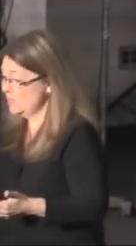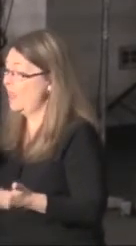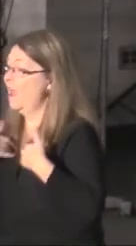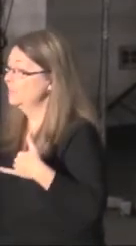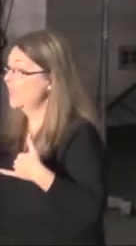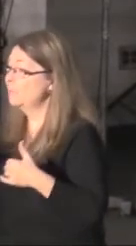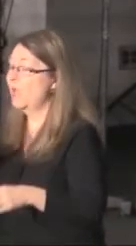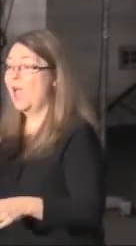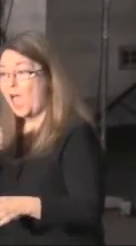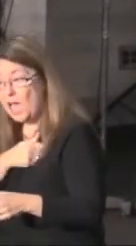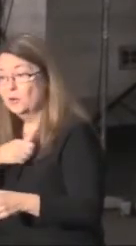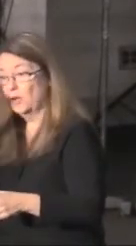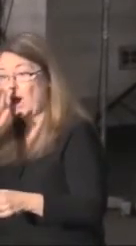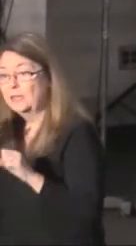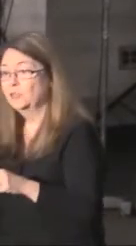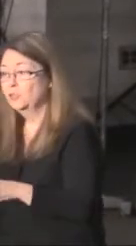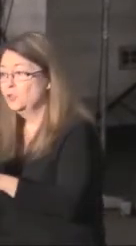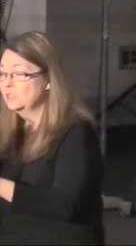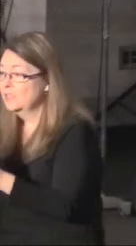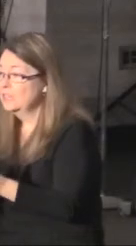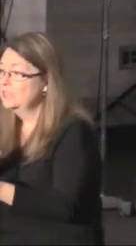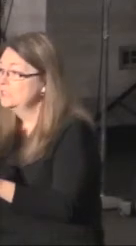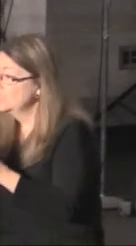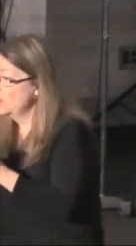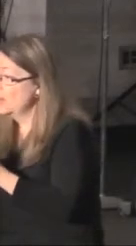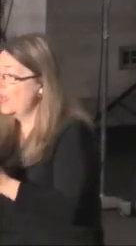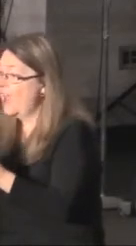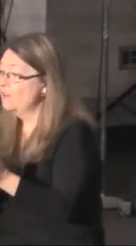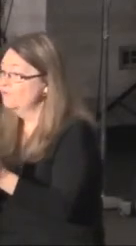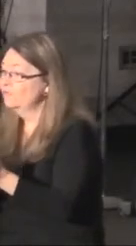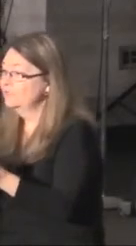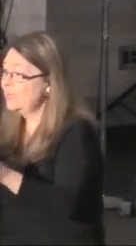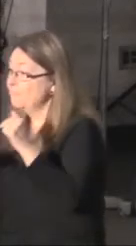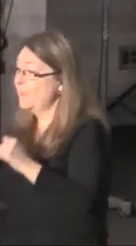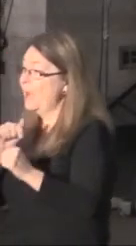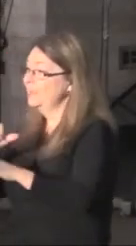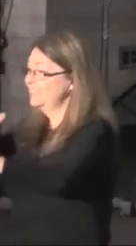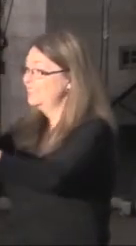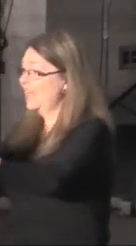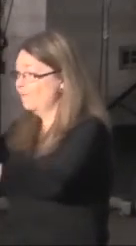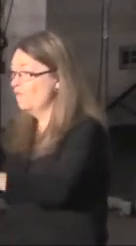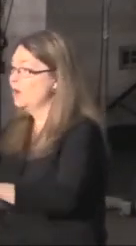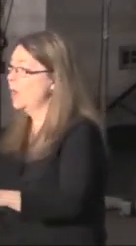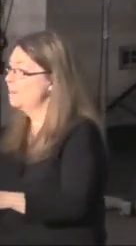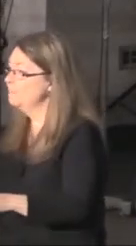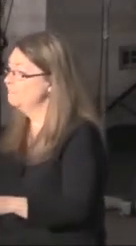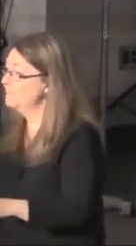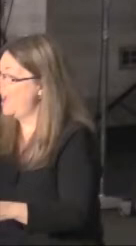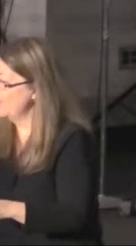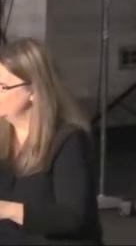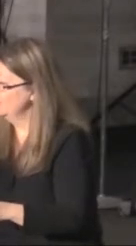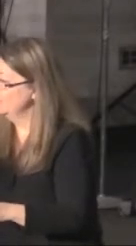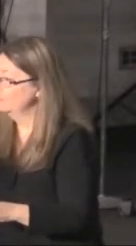through, God can use every situation because every setback is a setup for a comeback. Look what he says in verse